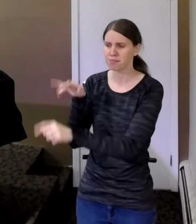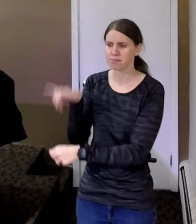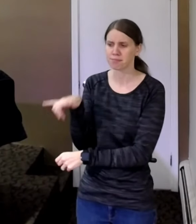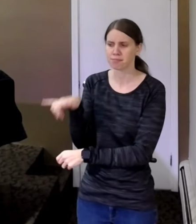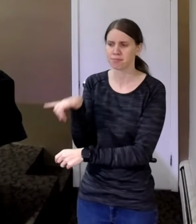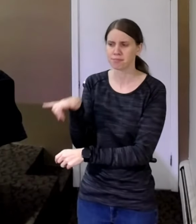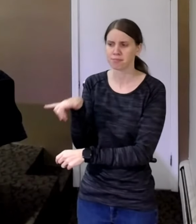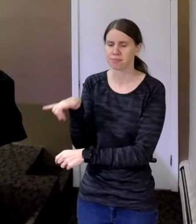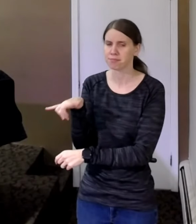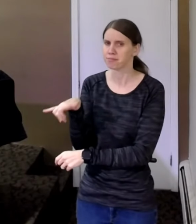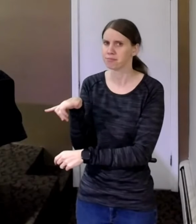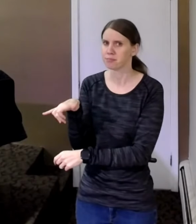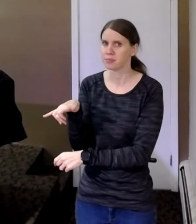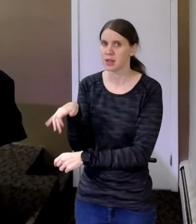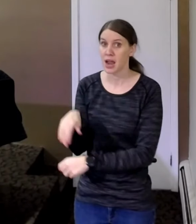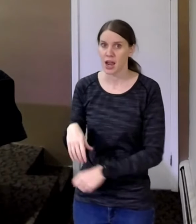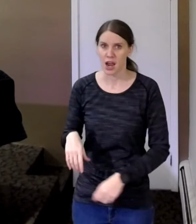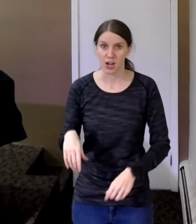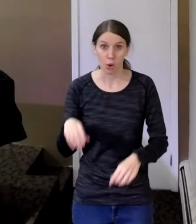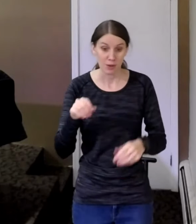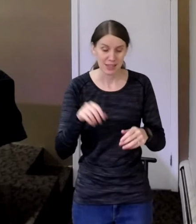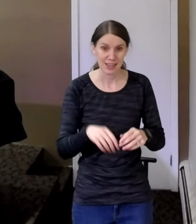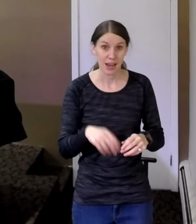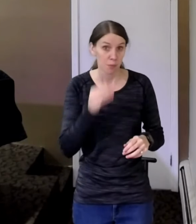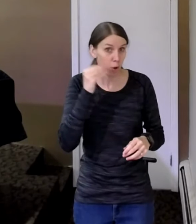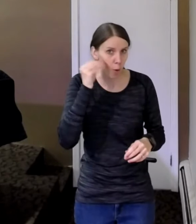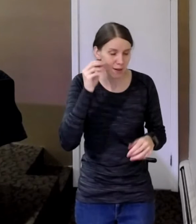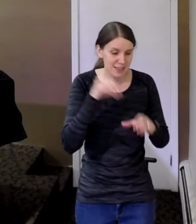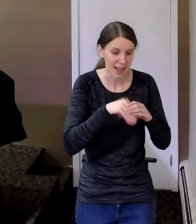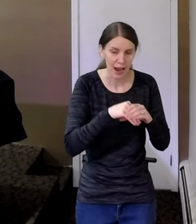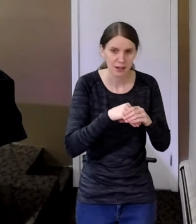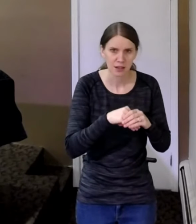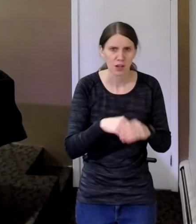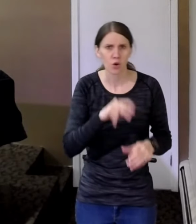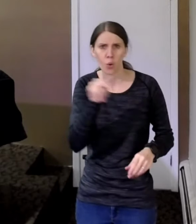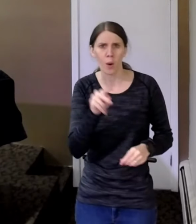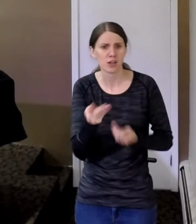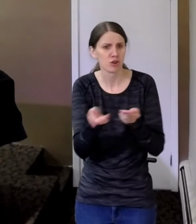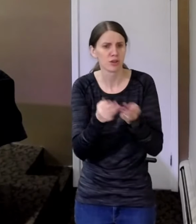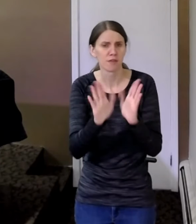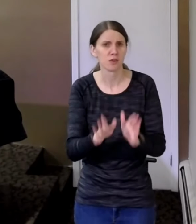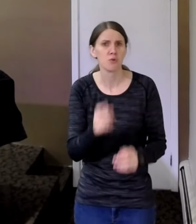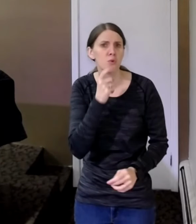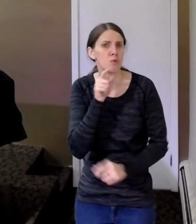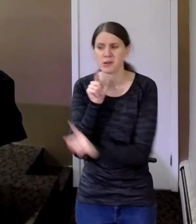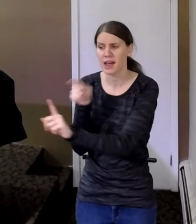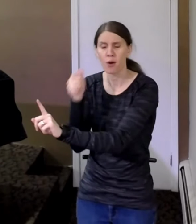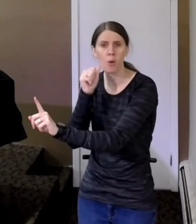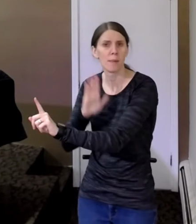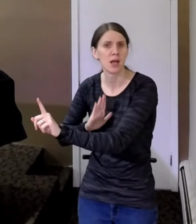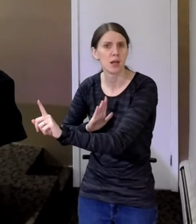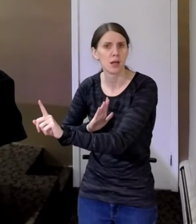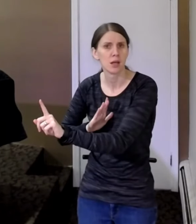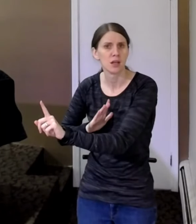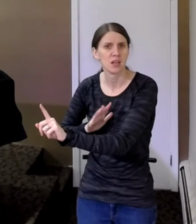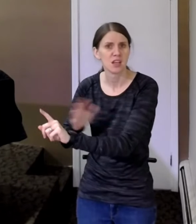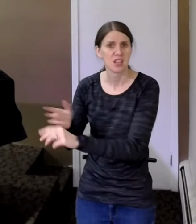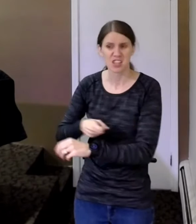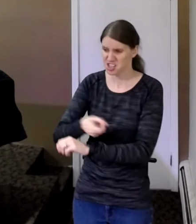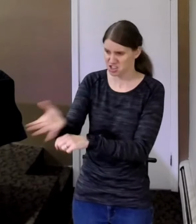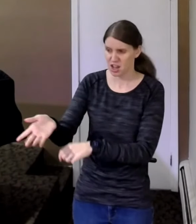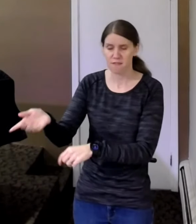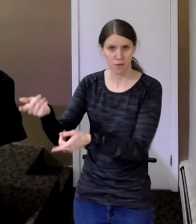downstairs. Instead of repenting, what's he do? He says, "Who is she? Go get her for me." And in all of